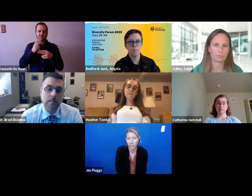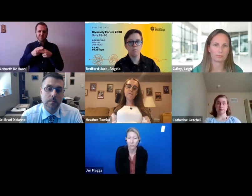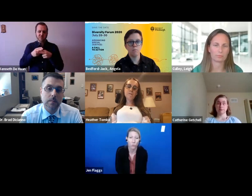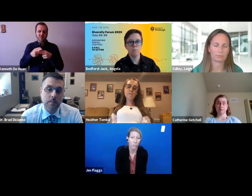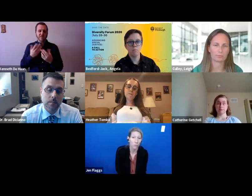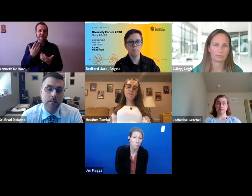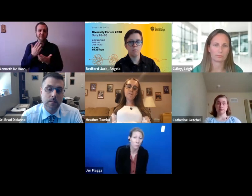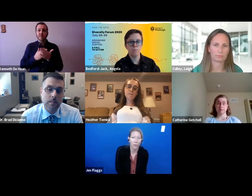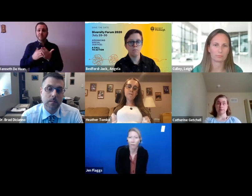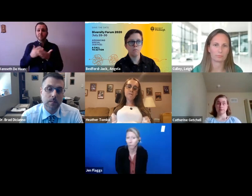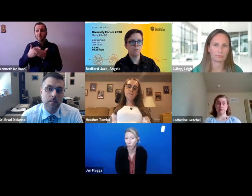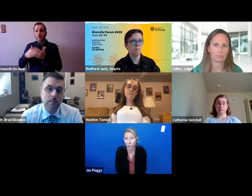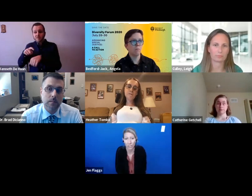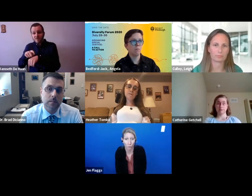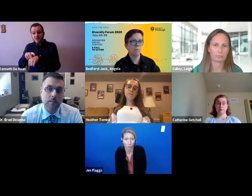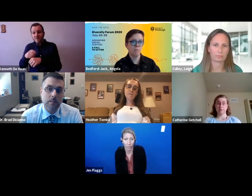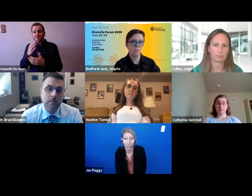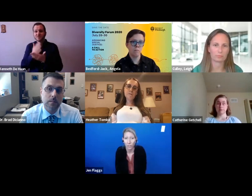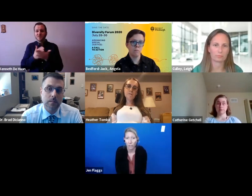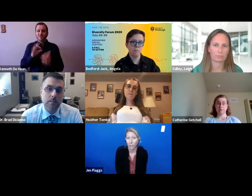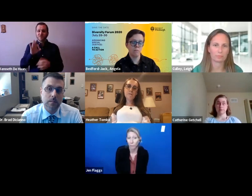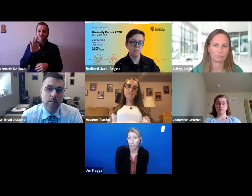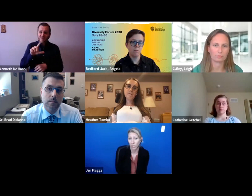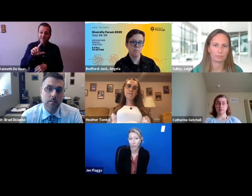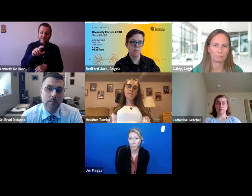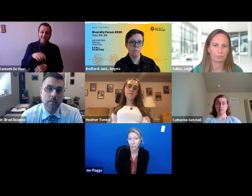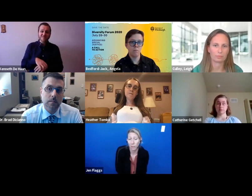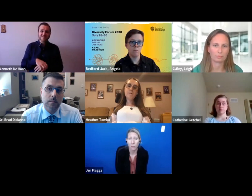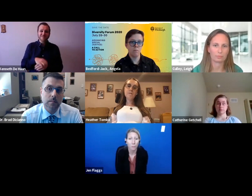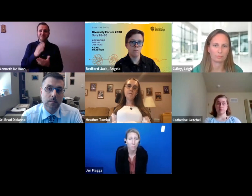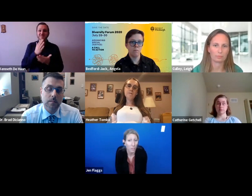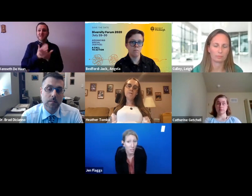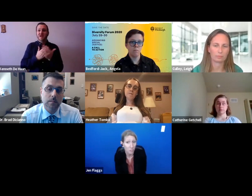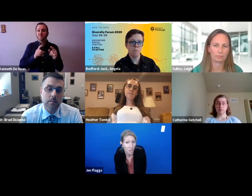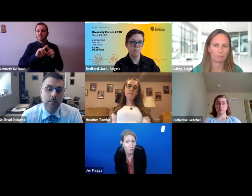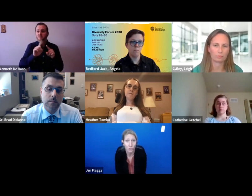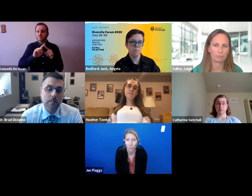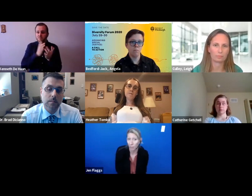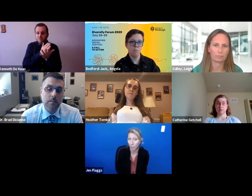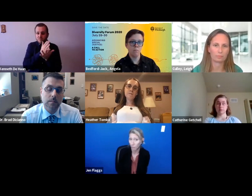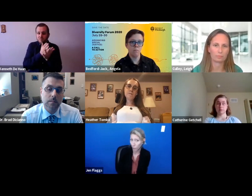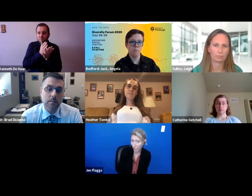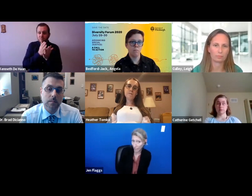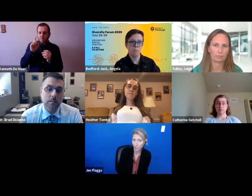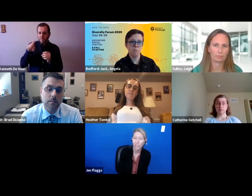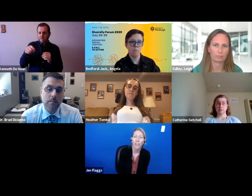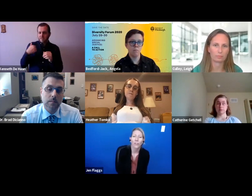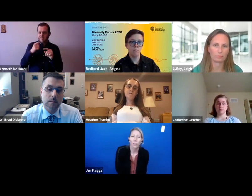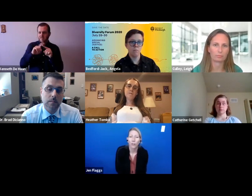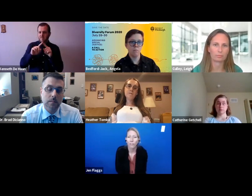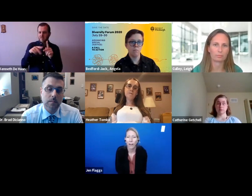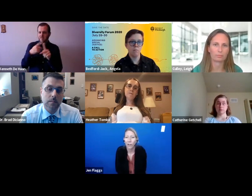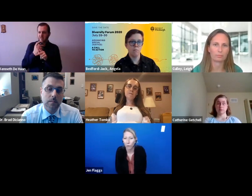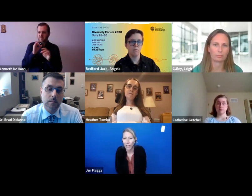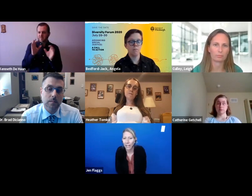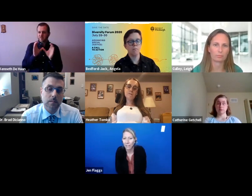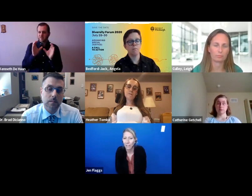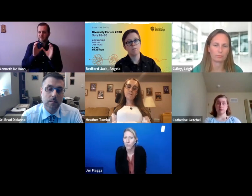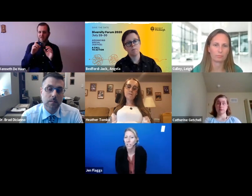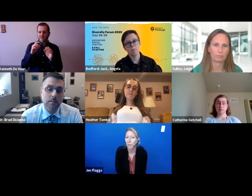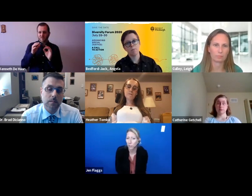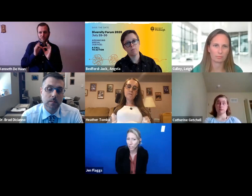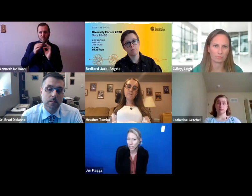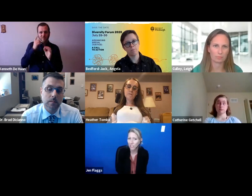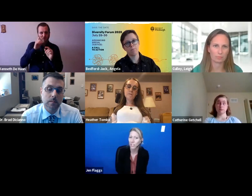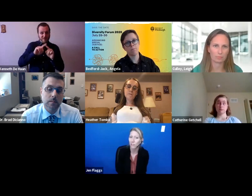off the list, or some of them might be off for a temporary part-time. Some of them might be part-time in general. Some might be freelance. There are a variety of